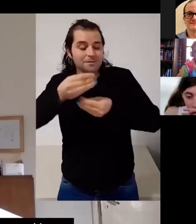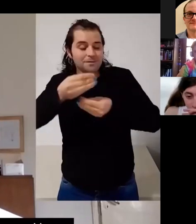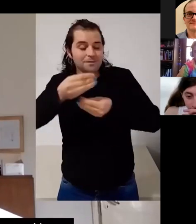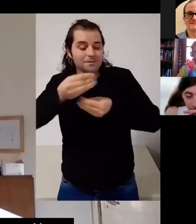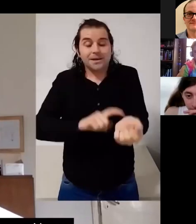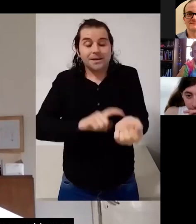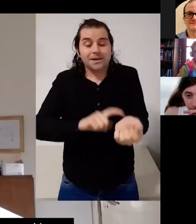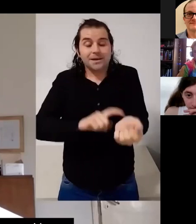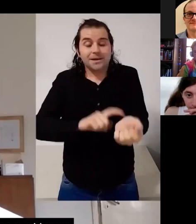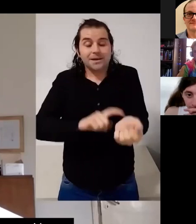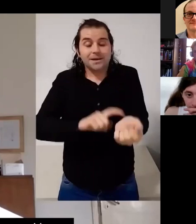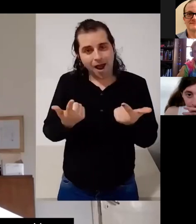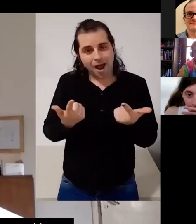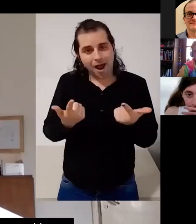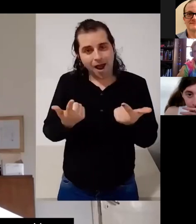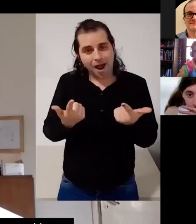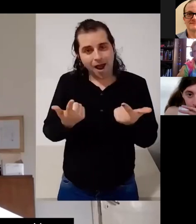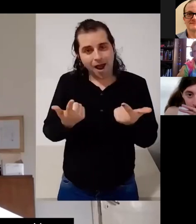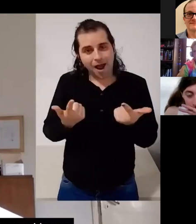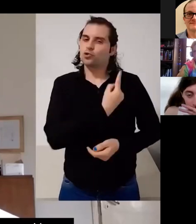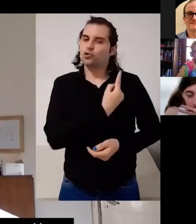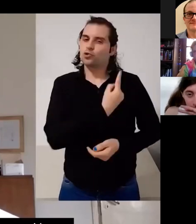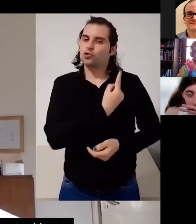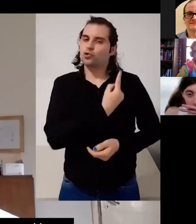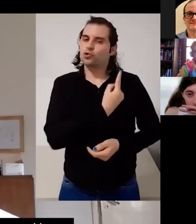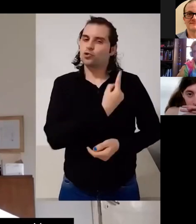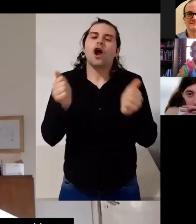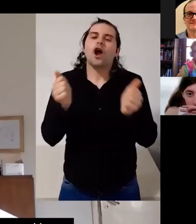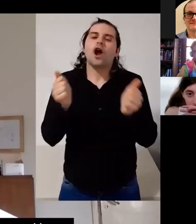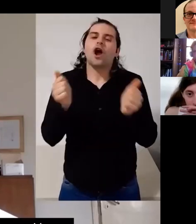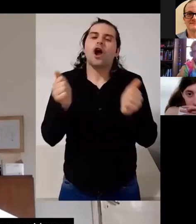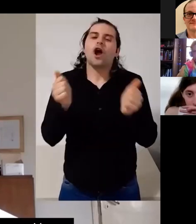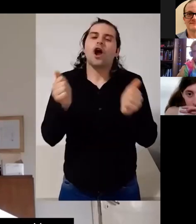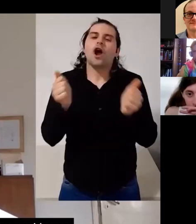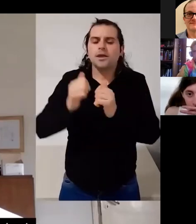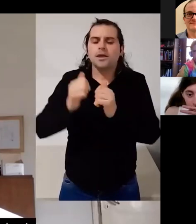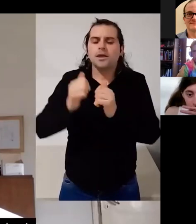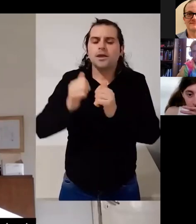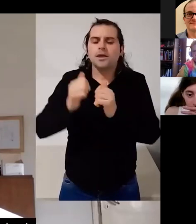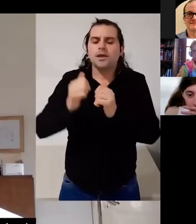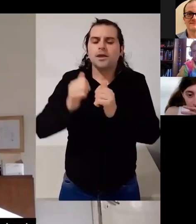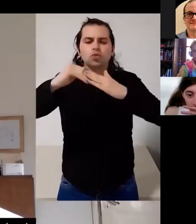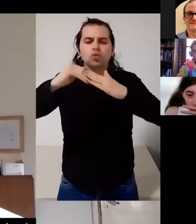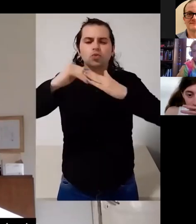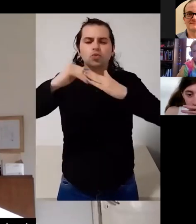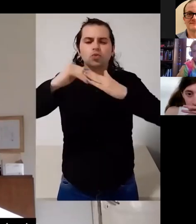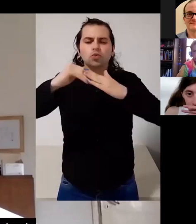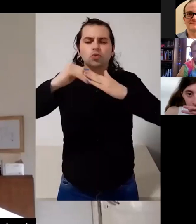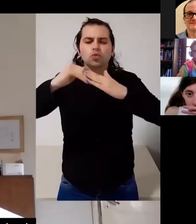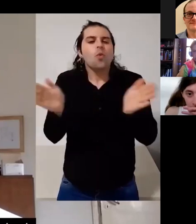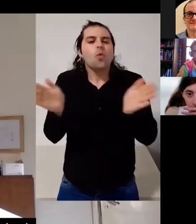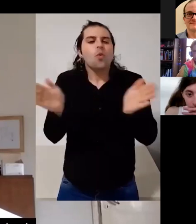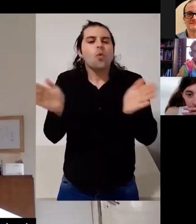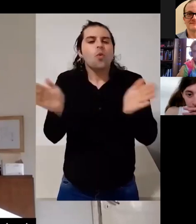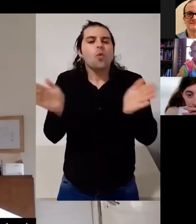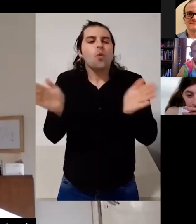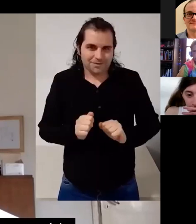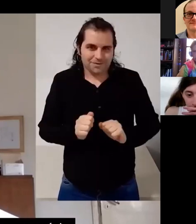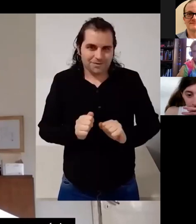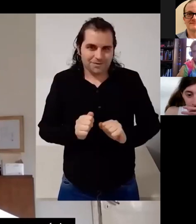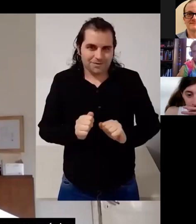live together in a space where the state is not present, where families are not